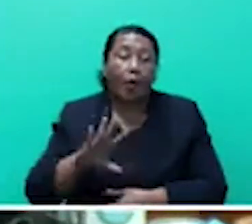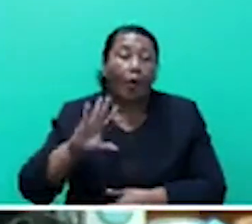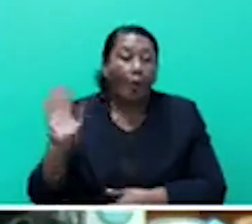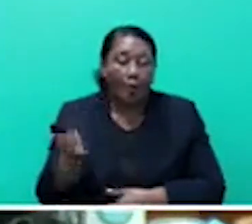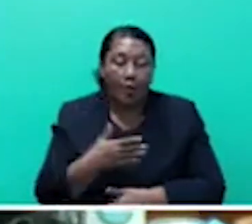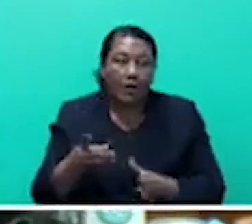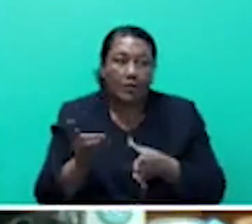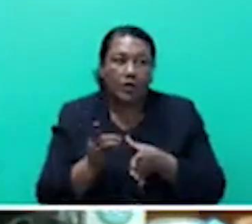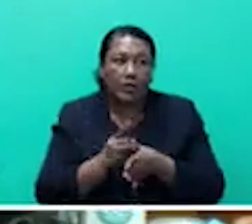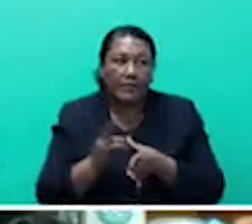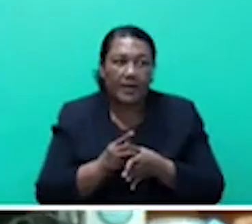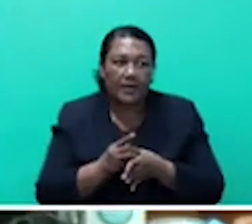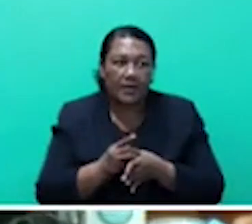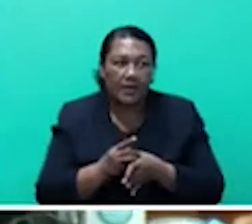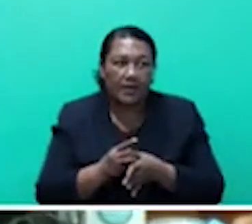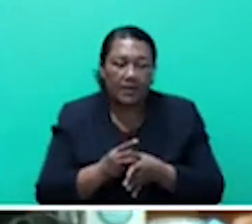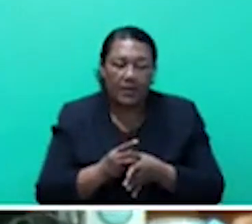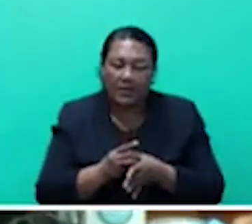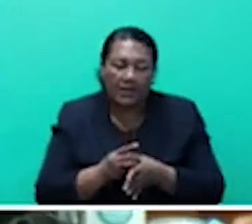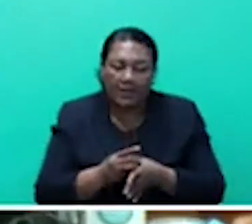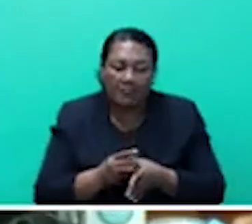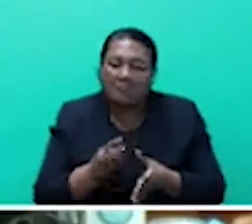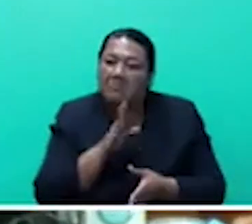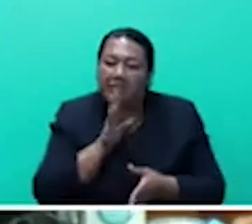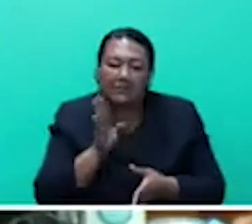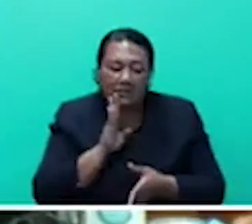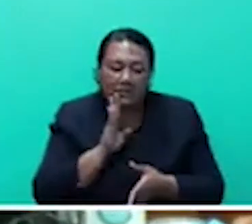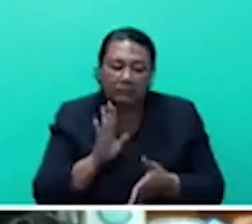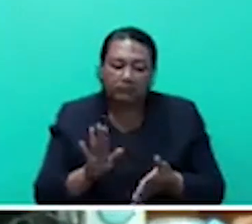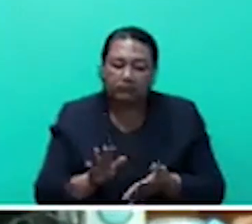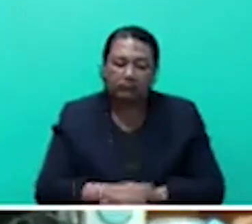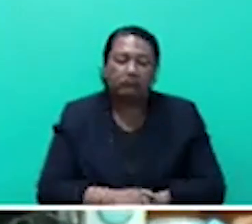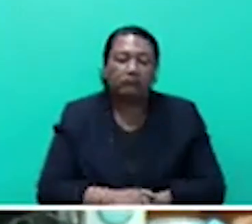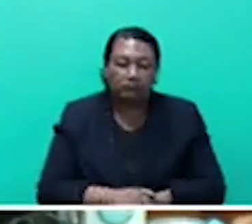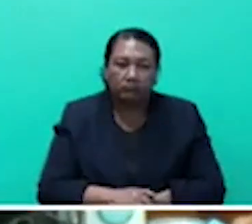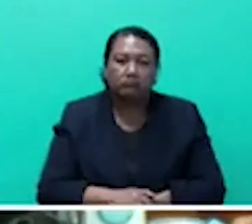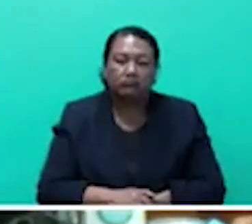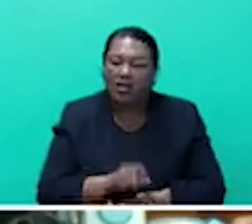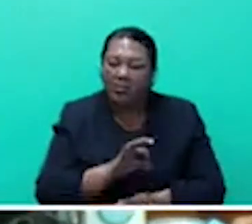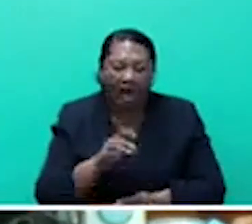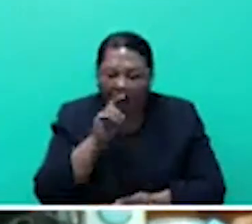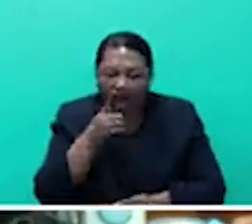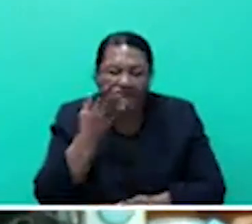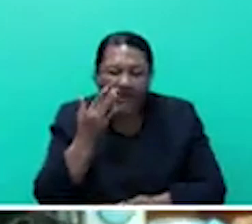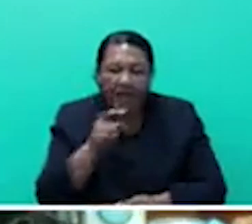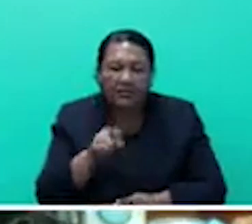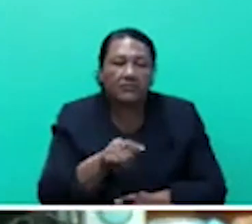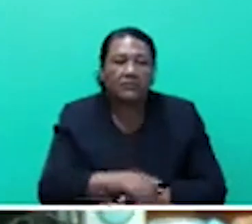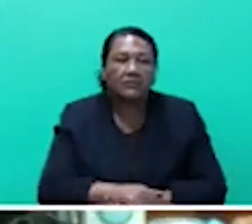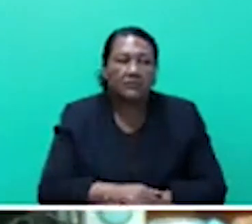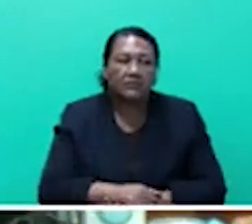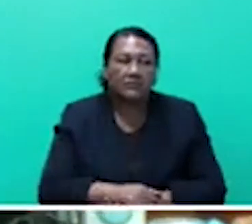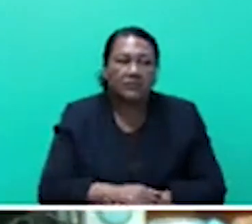have been misplaced or are no longer found. And so those decisions, I'm not talking about decisions, Mr. Speaker, that where